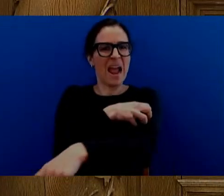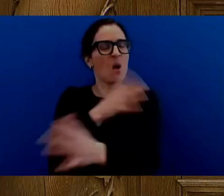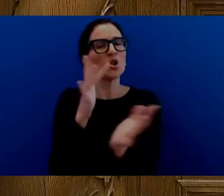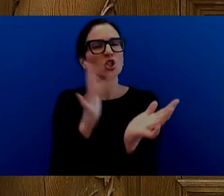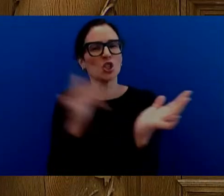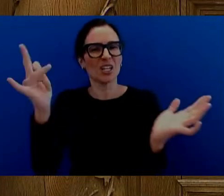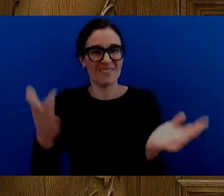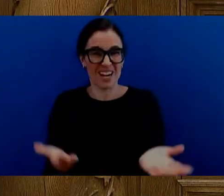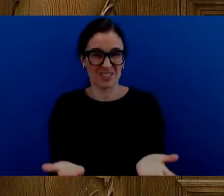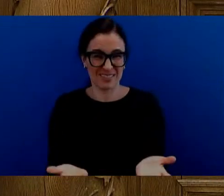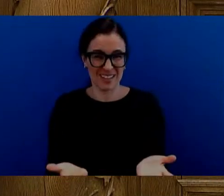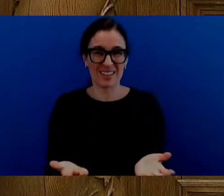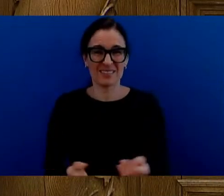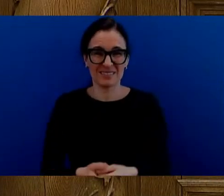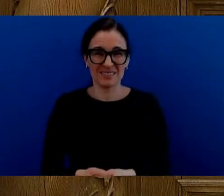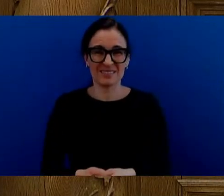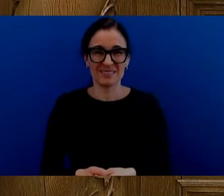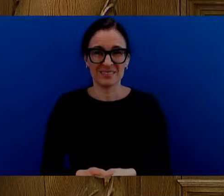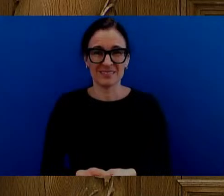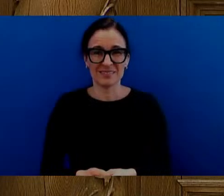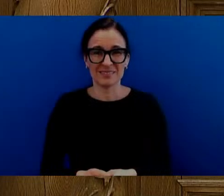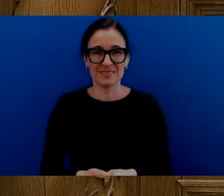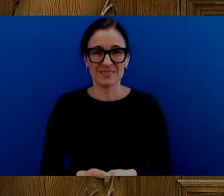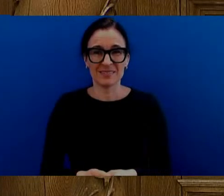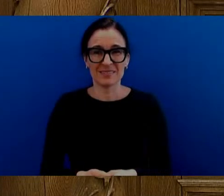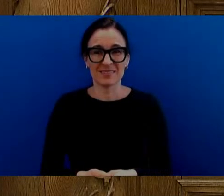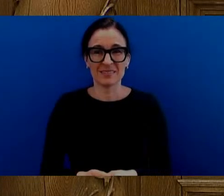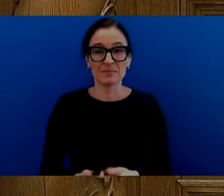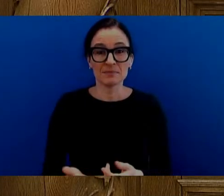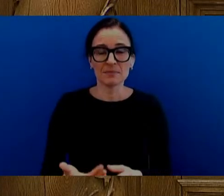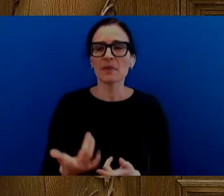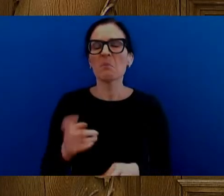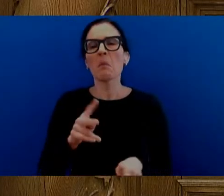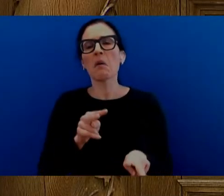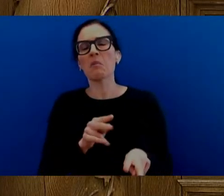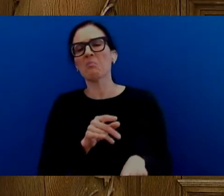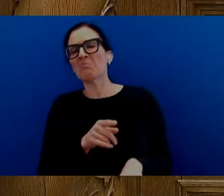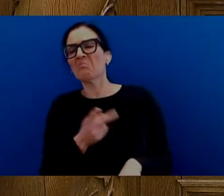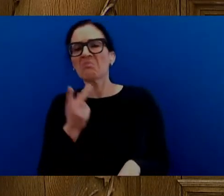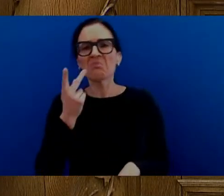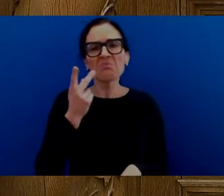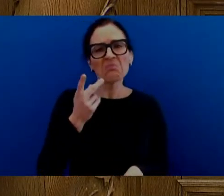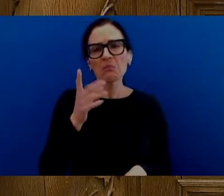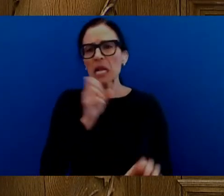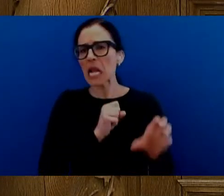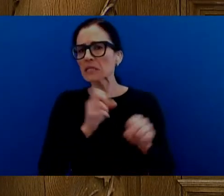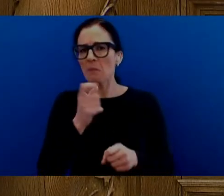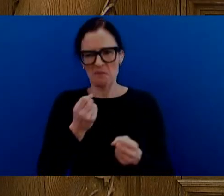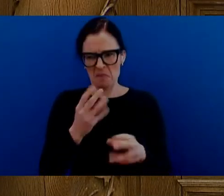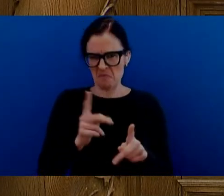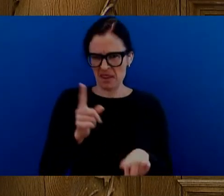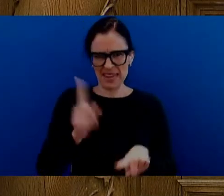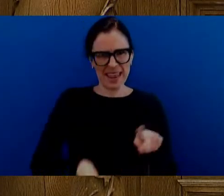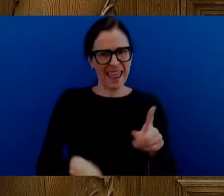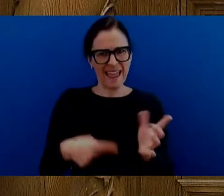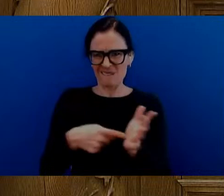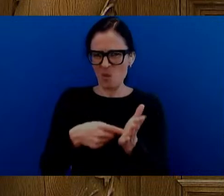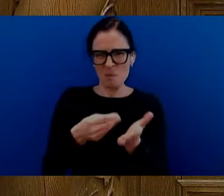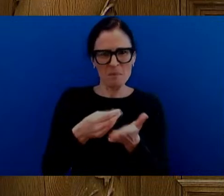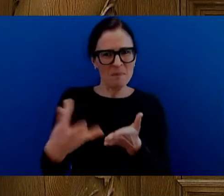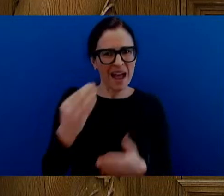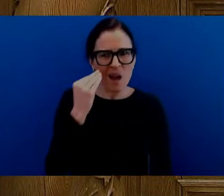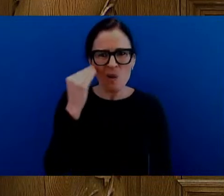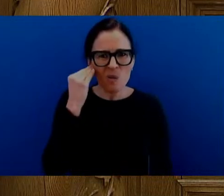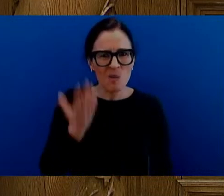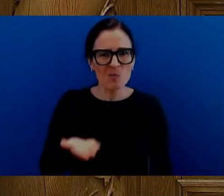families. Gouging on top of global inflation has driven up the cost of daily essentials. Your government